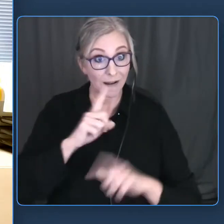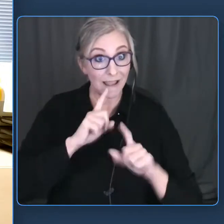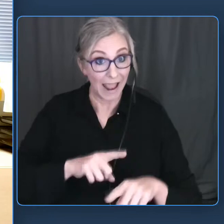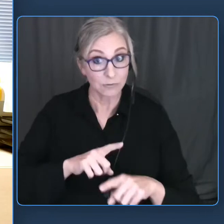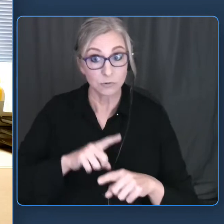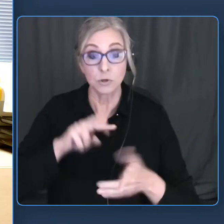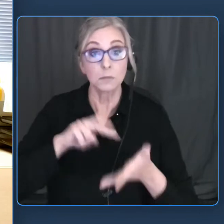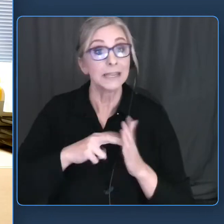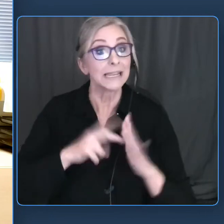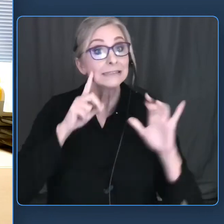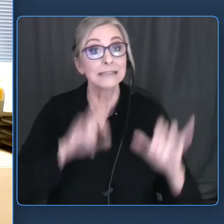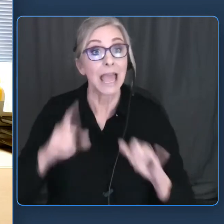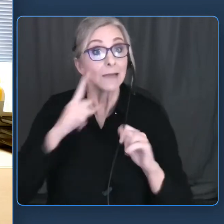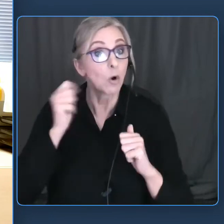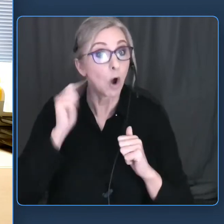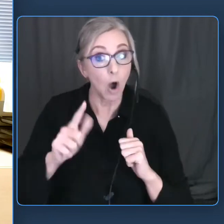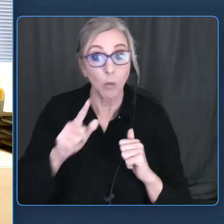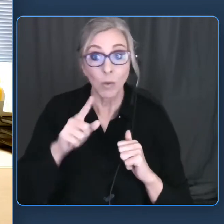with these